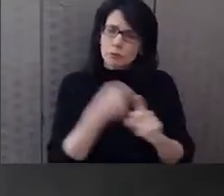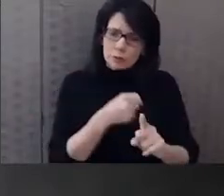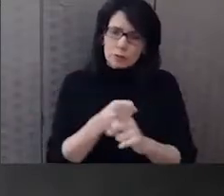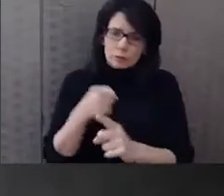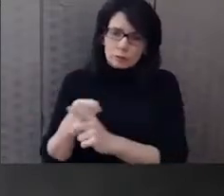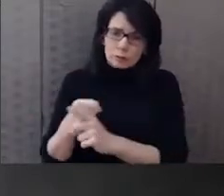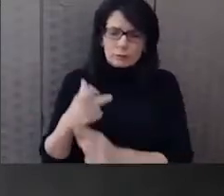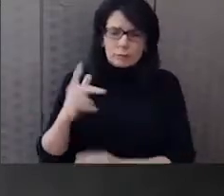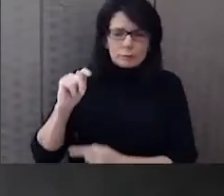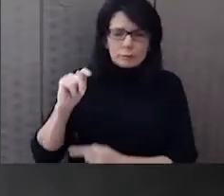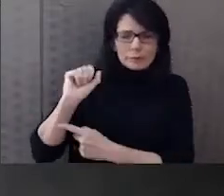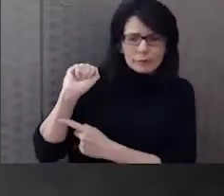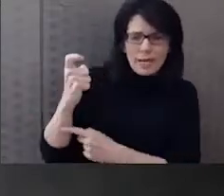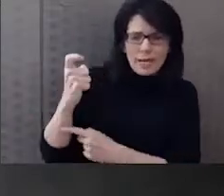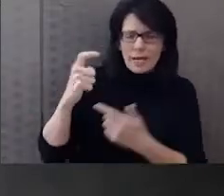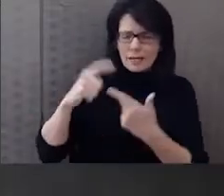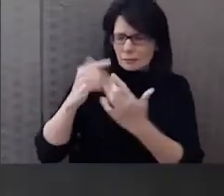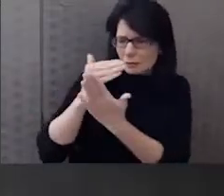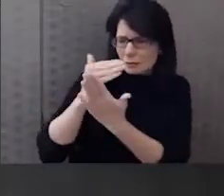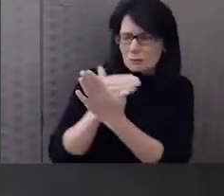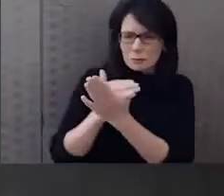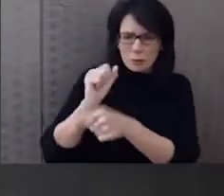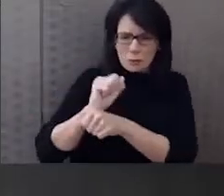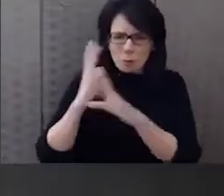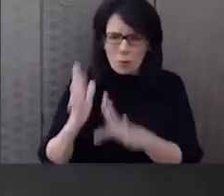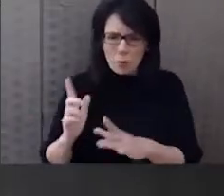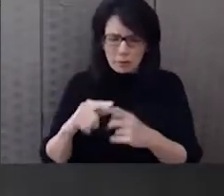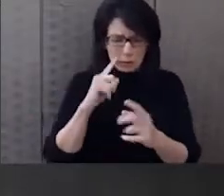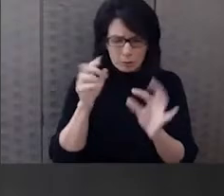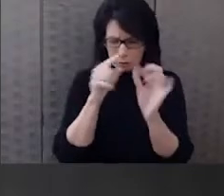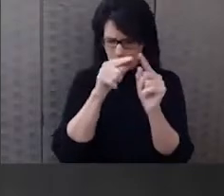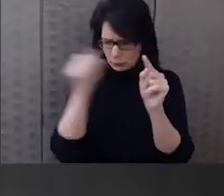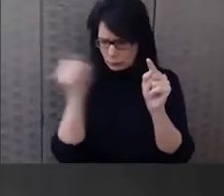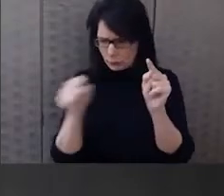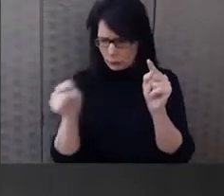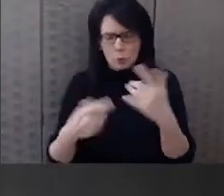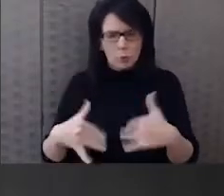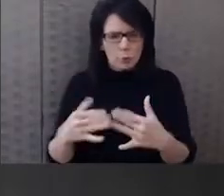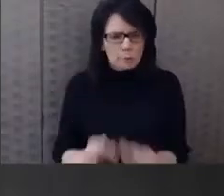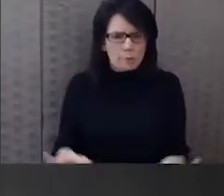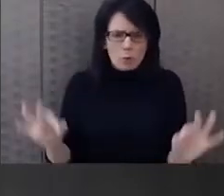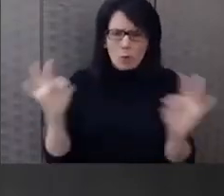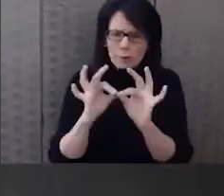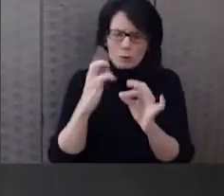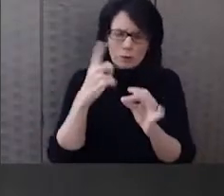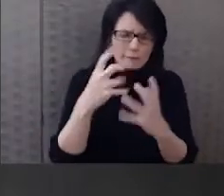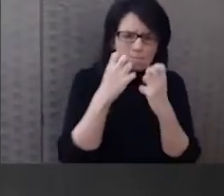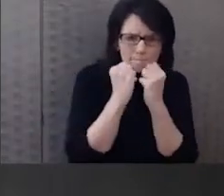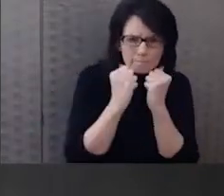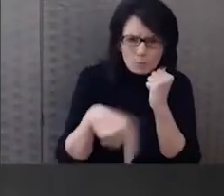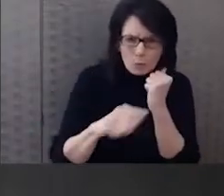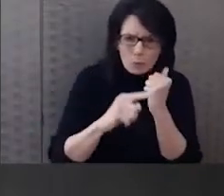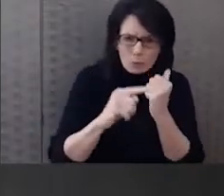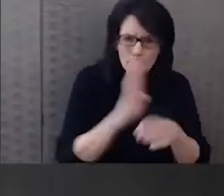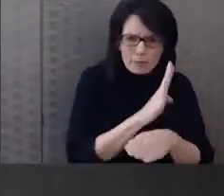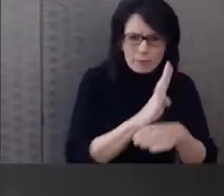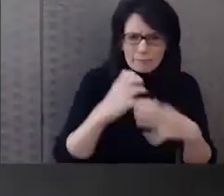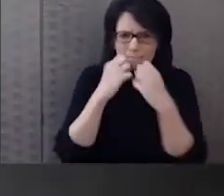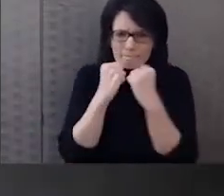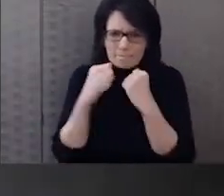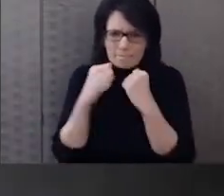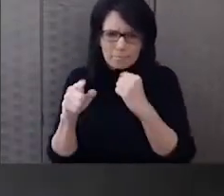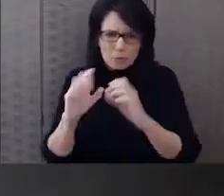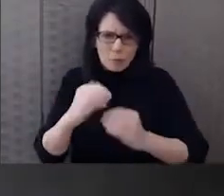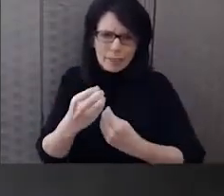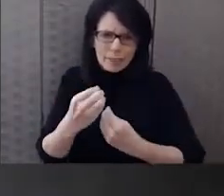provisions and employment law provisions were exceptionally important to trying to prop up those businesses as they tried to maintain